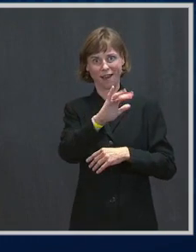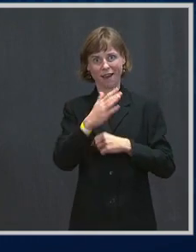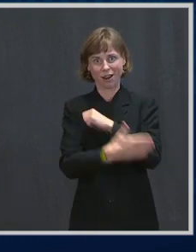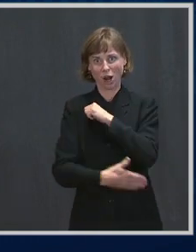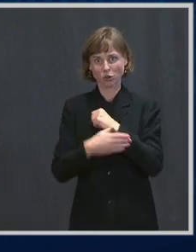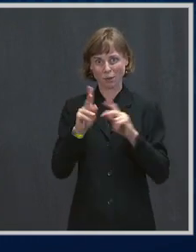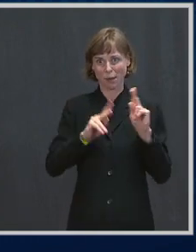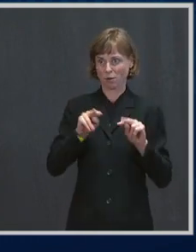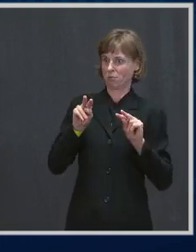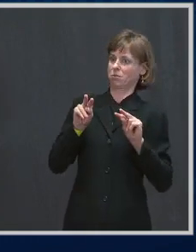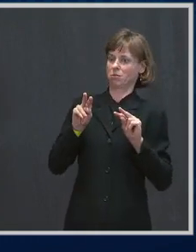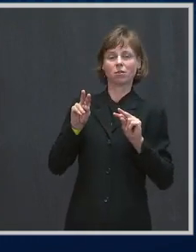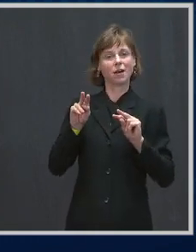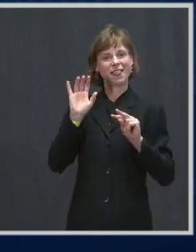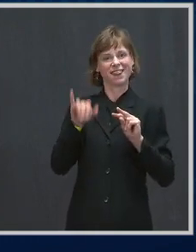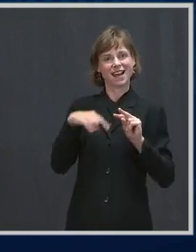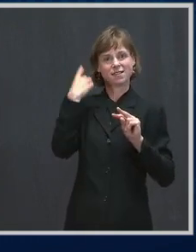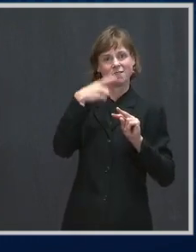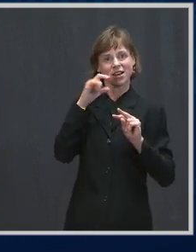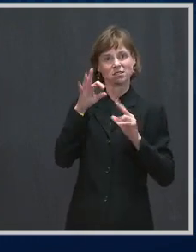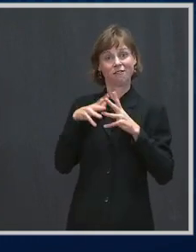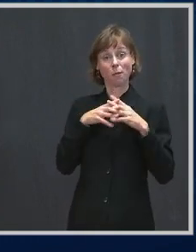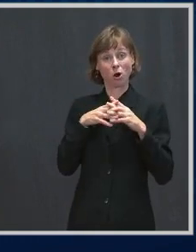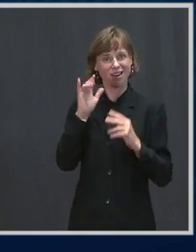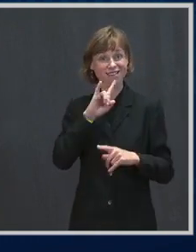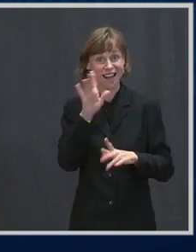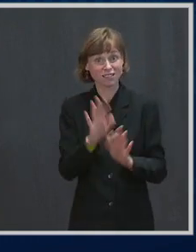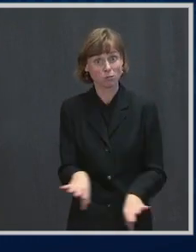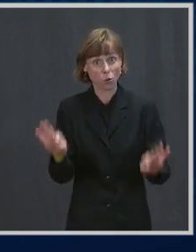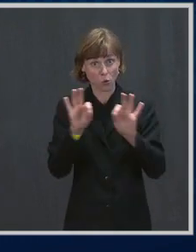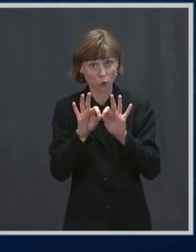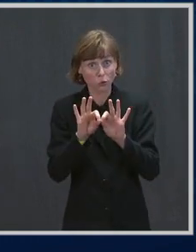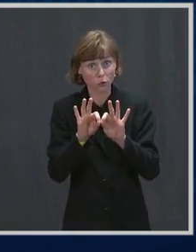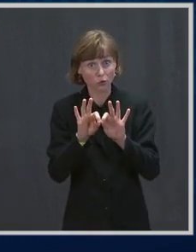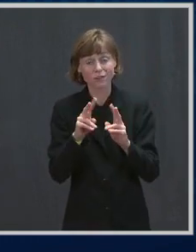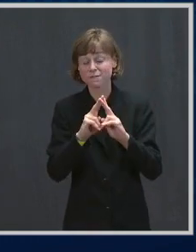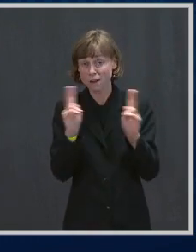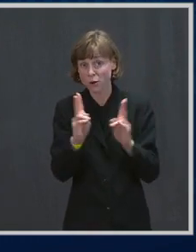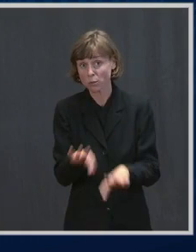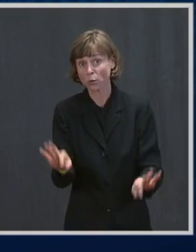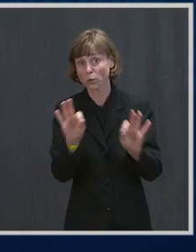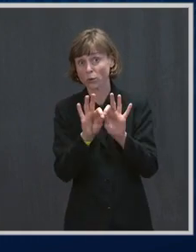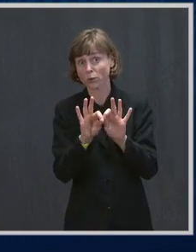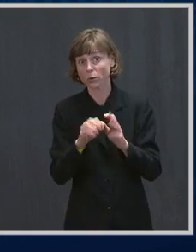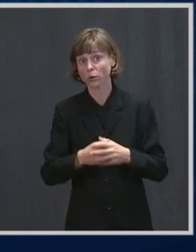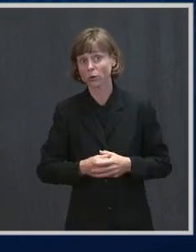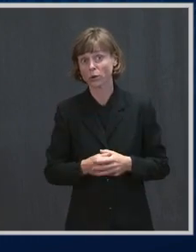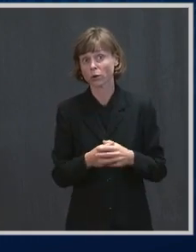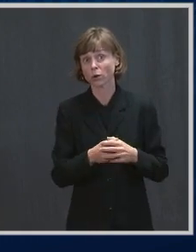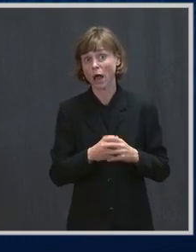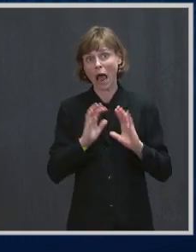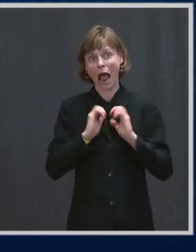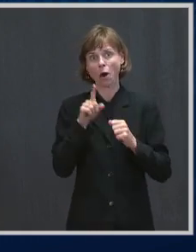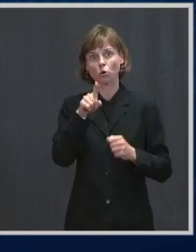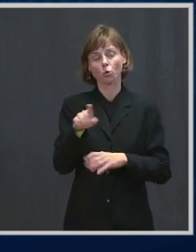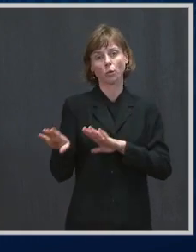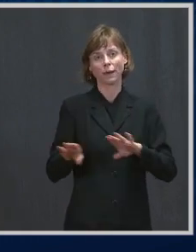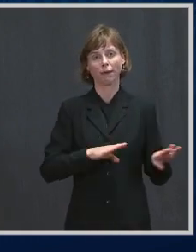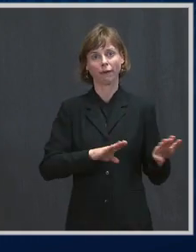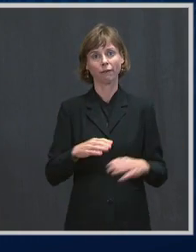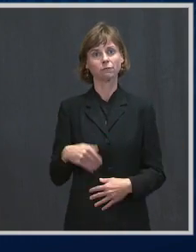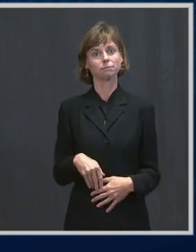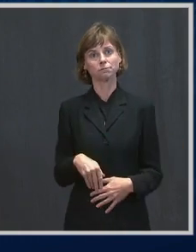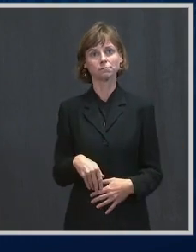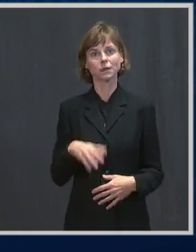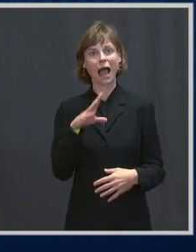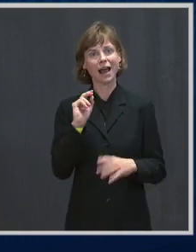the face of America. And it matters. It matters a great deal how you comport yourself and